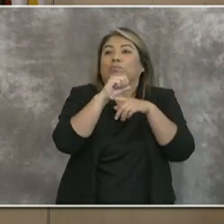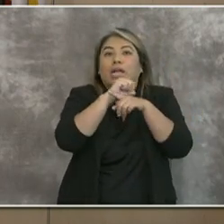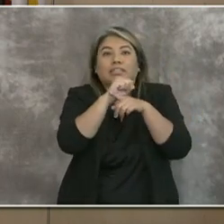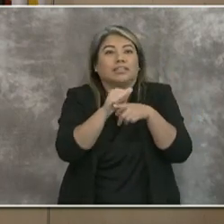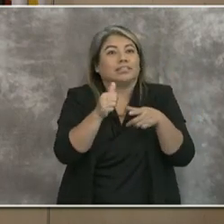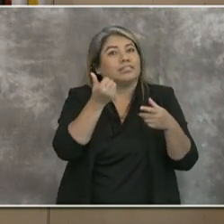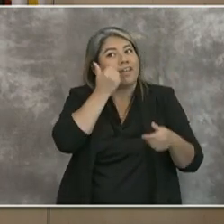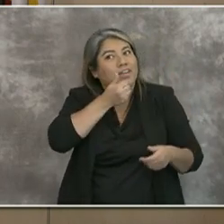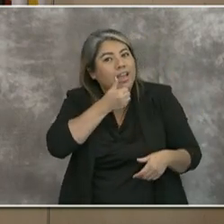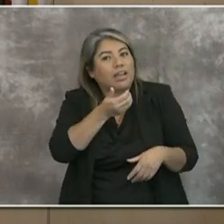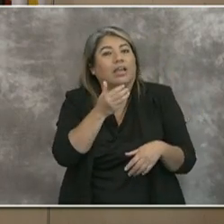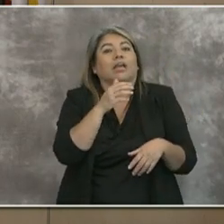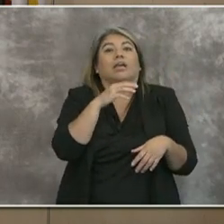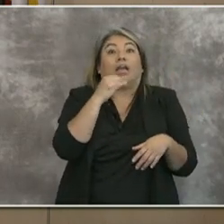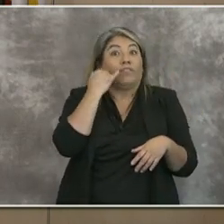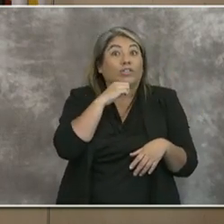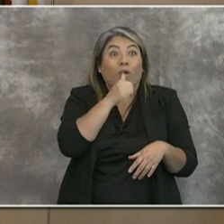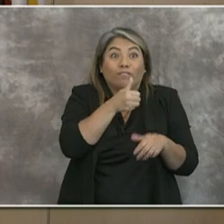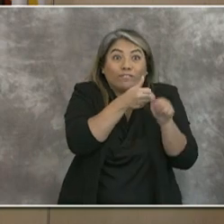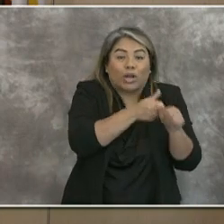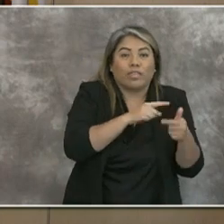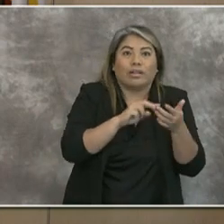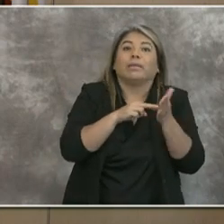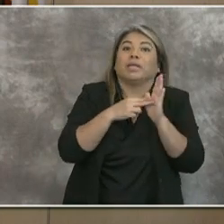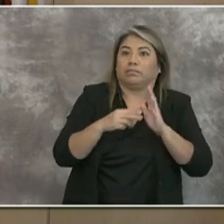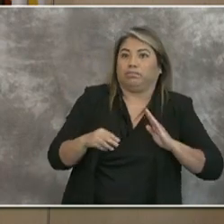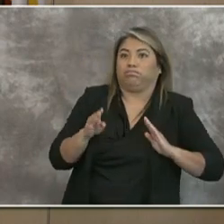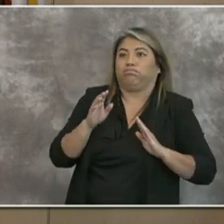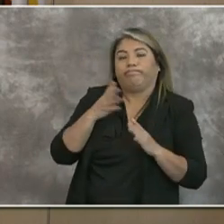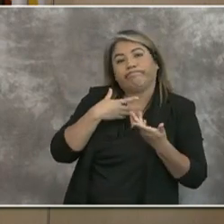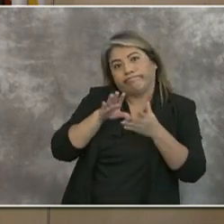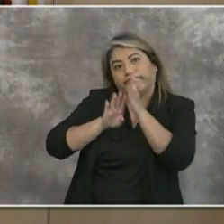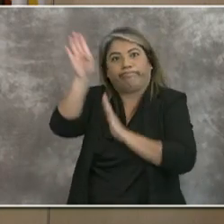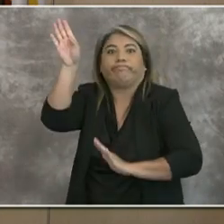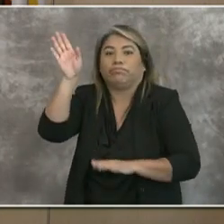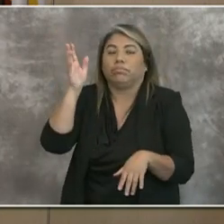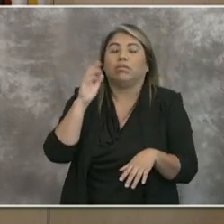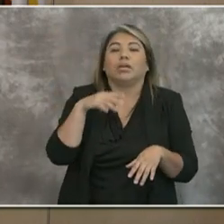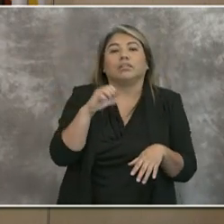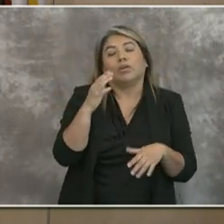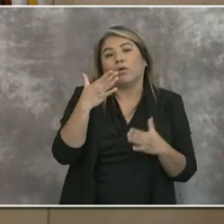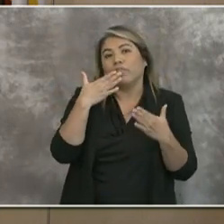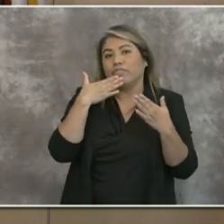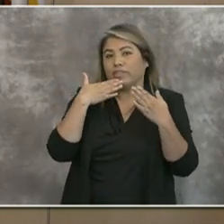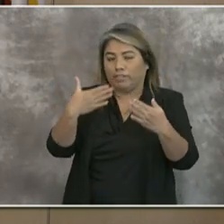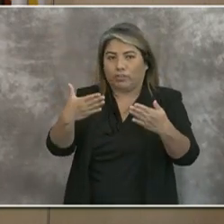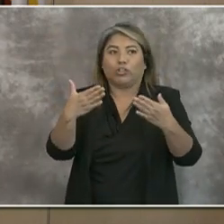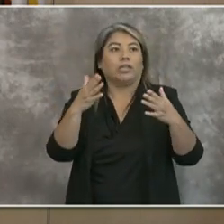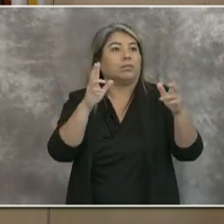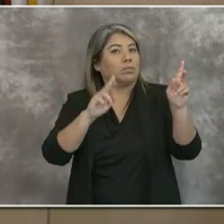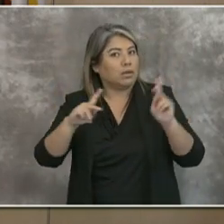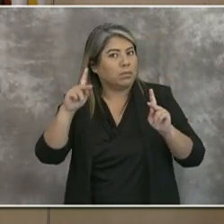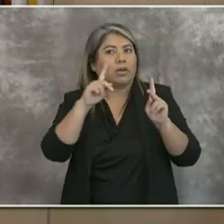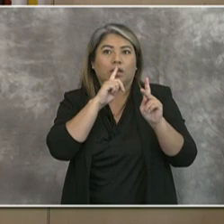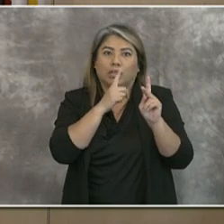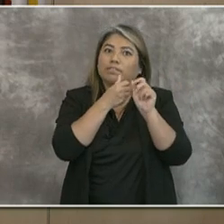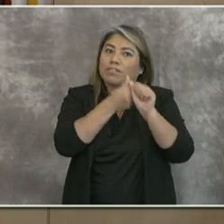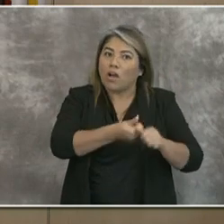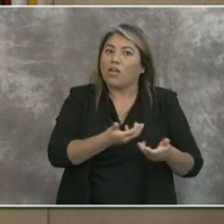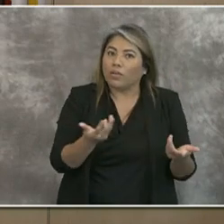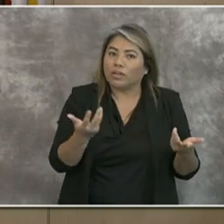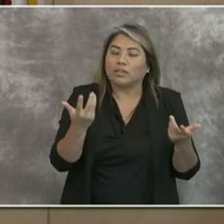outlined, we could see our numbers escalate. And thankfully, the public is adhering.